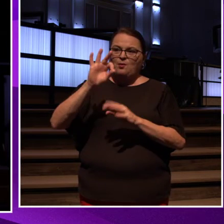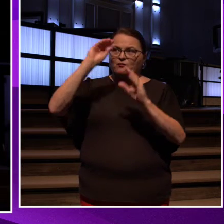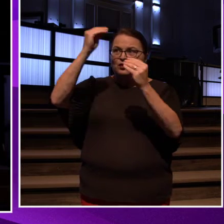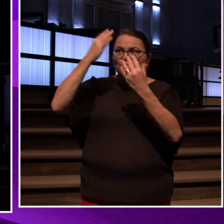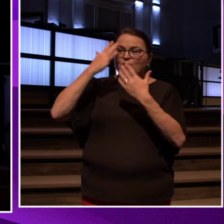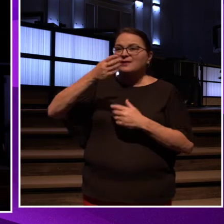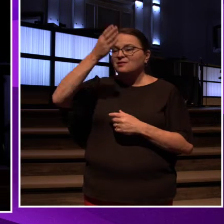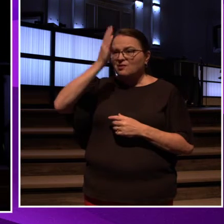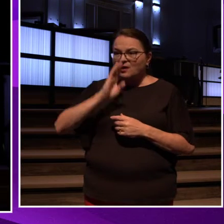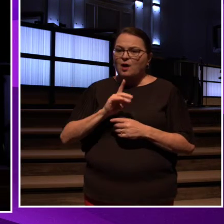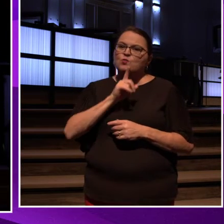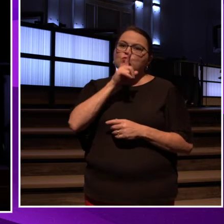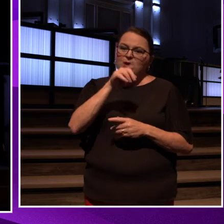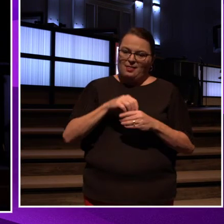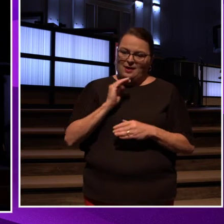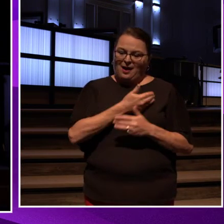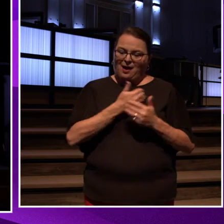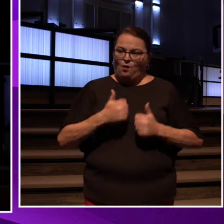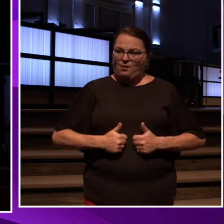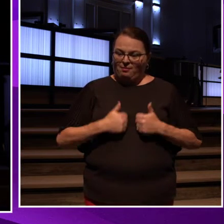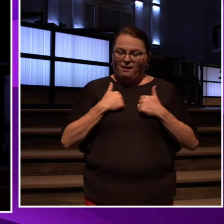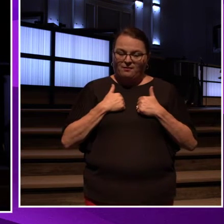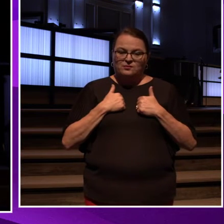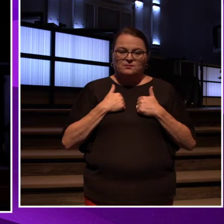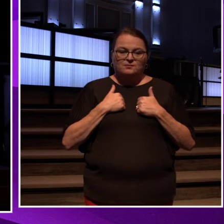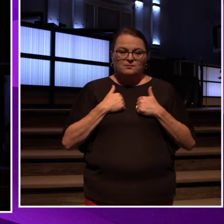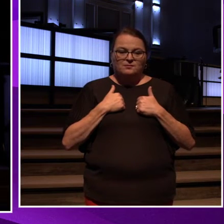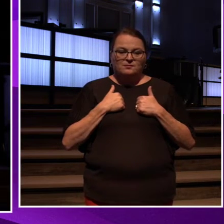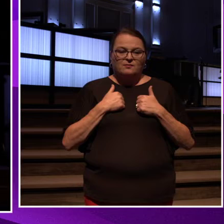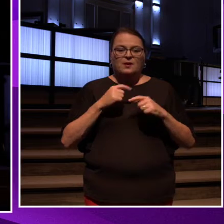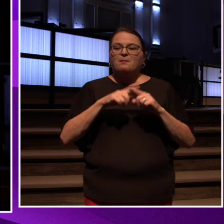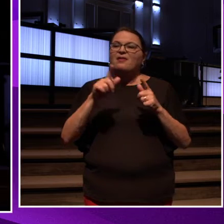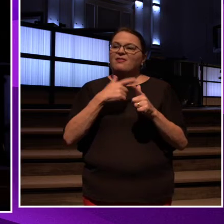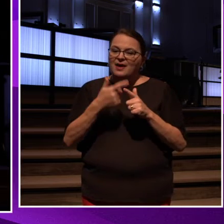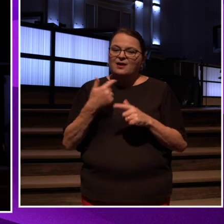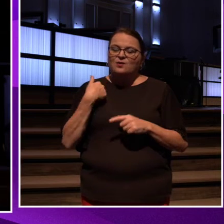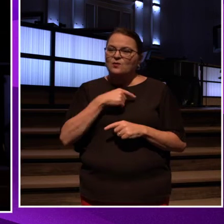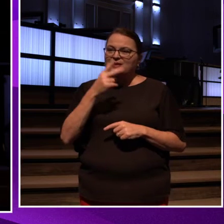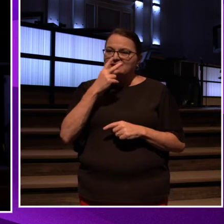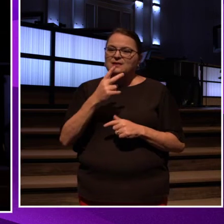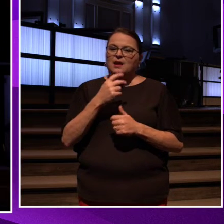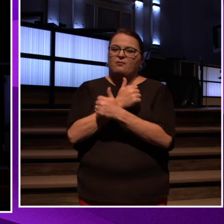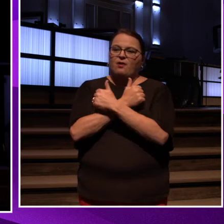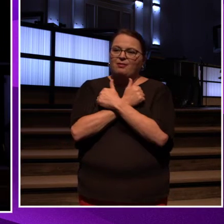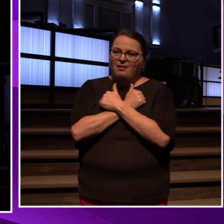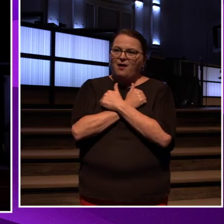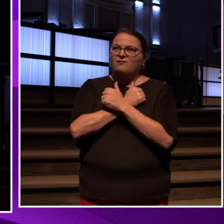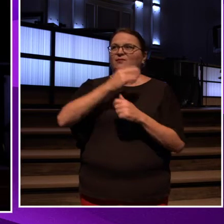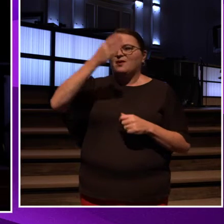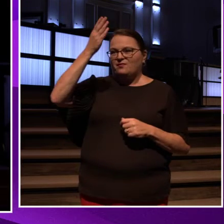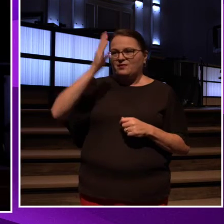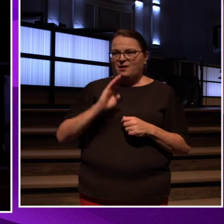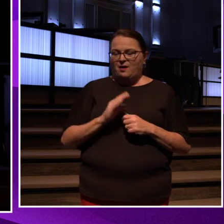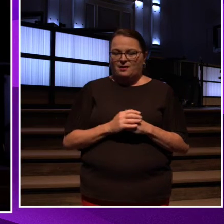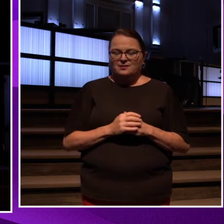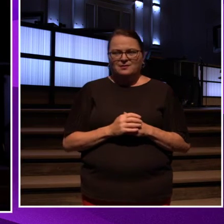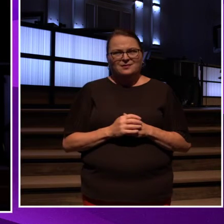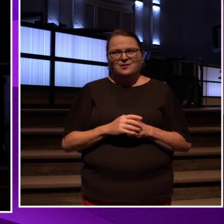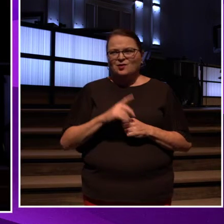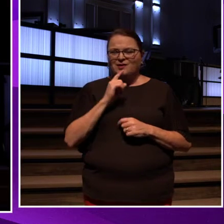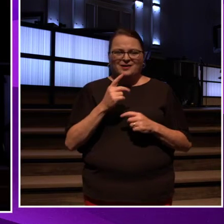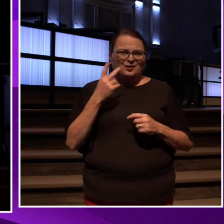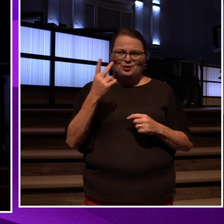that's very real in our life and the flow of God's grace. But then we see the love of God. Now, these are two big messages